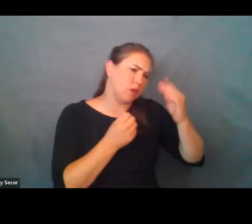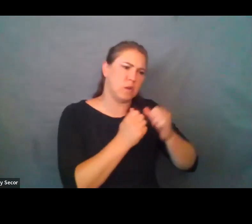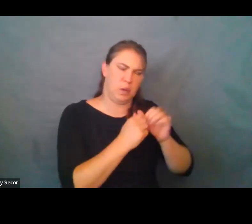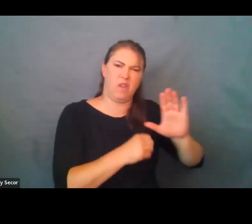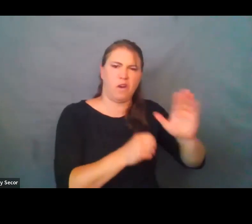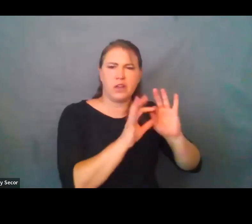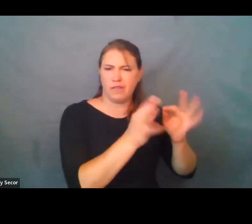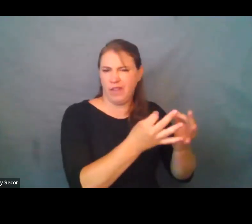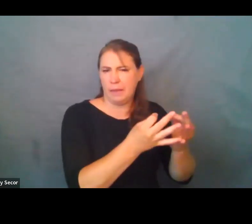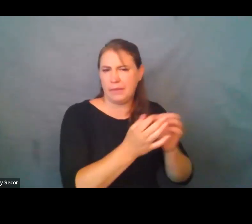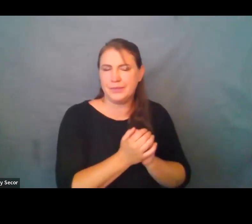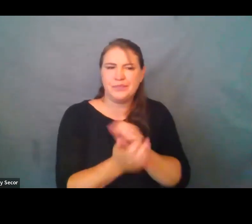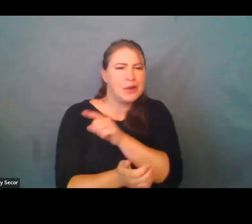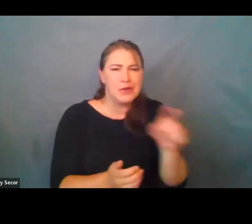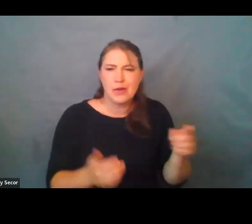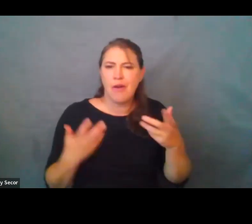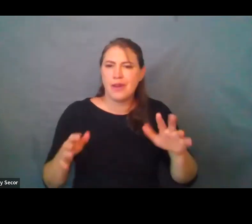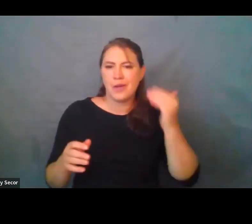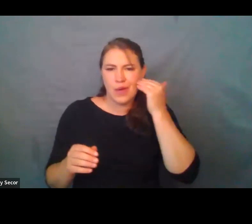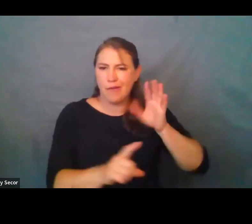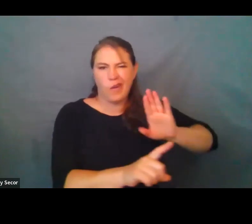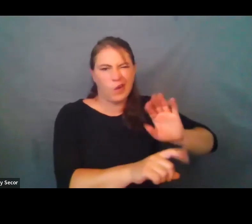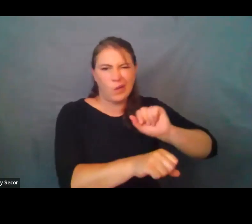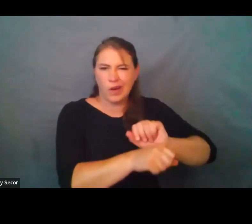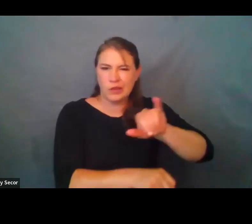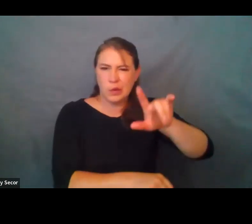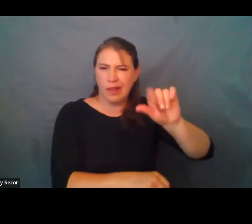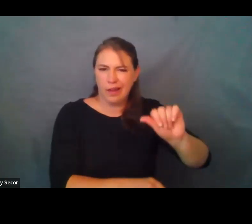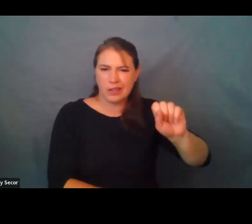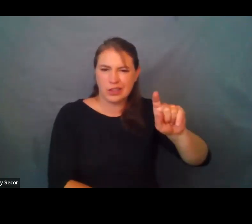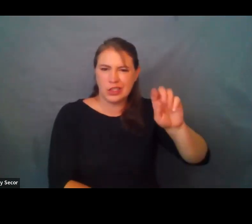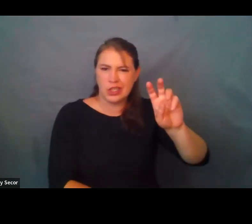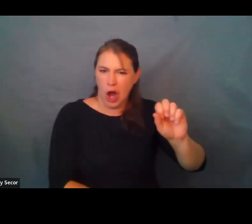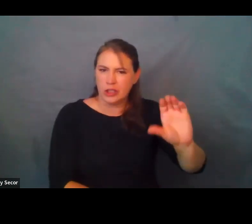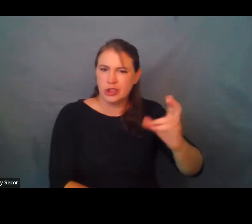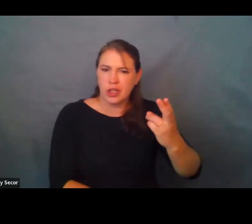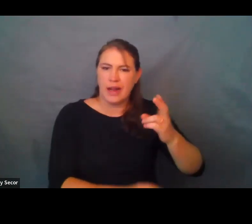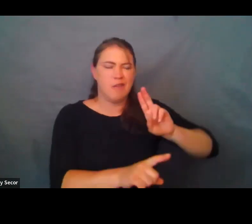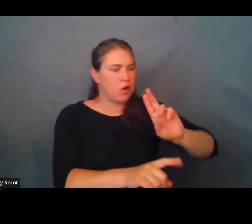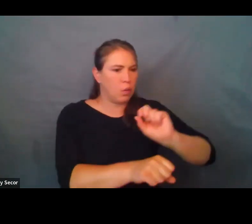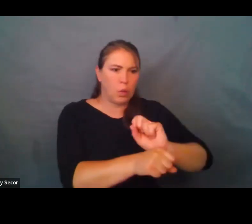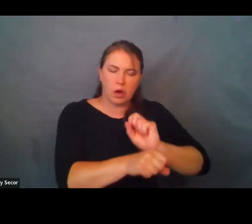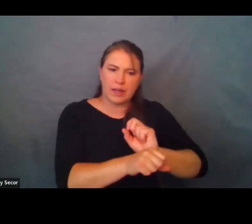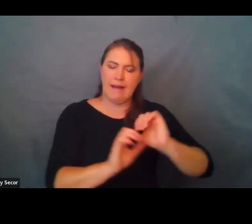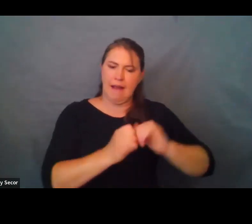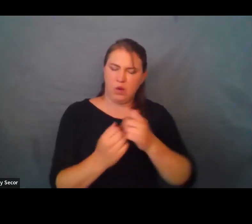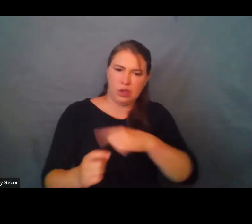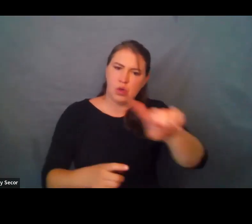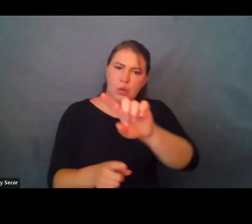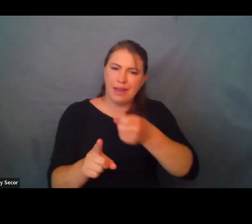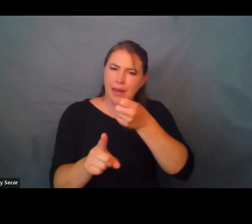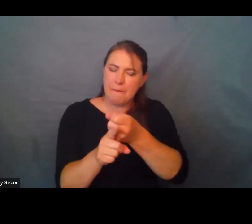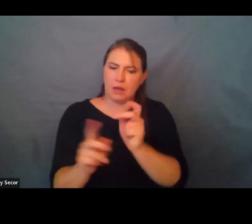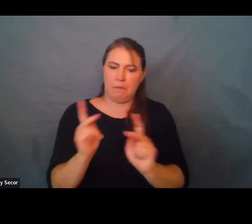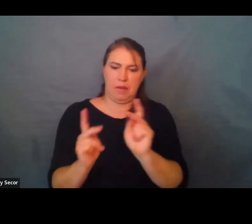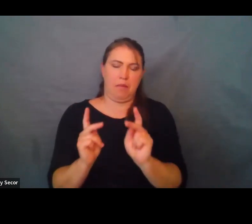aware of Julia's staunch commitment to housing counseling and the important difference you make in people's lives. So much so that Julia